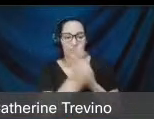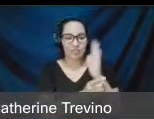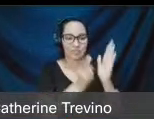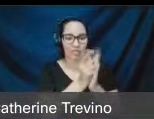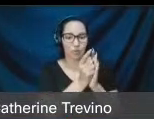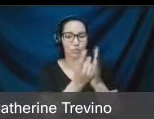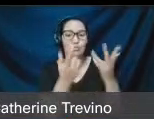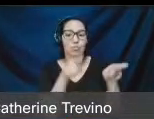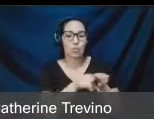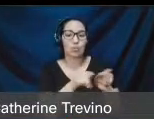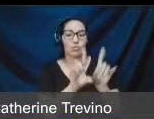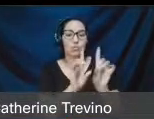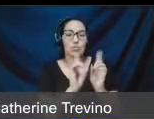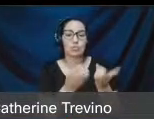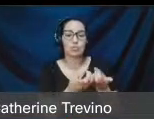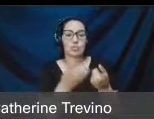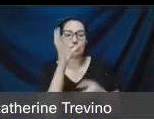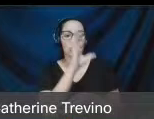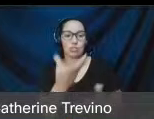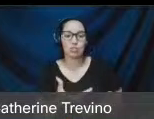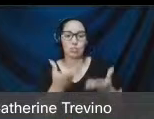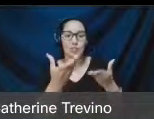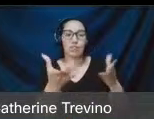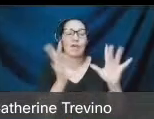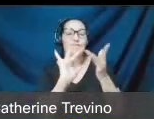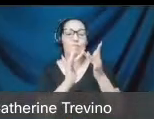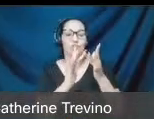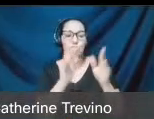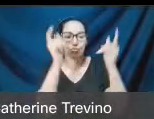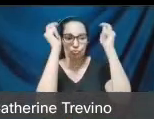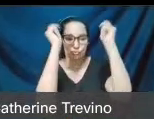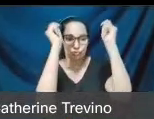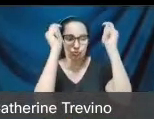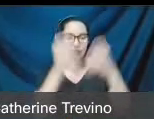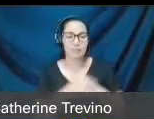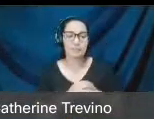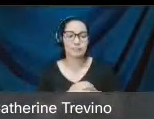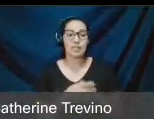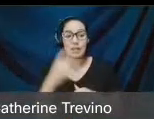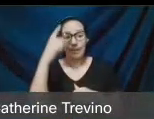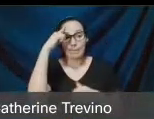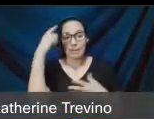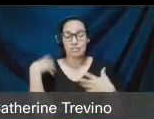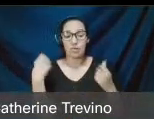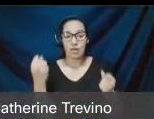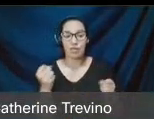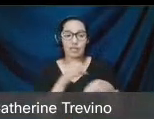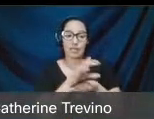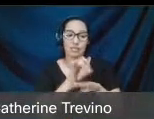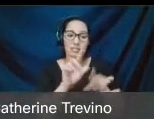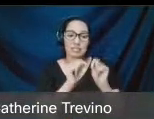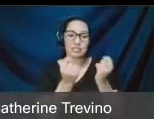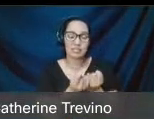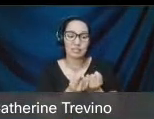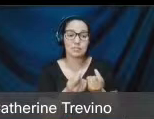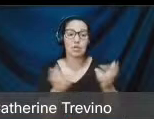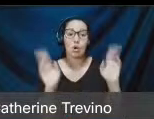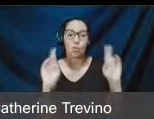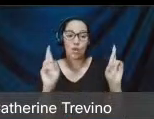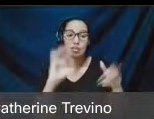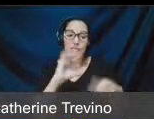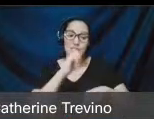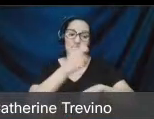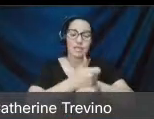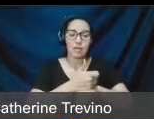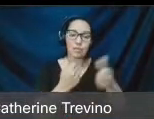the district is looking to provide virtual tutoring as well. Our mental health and counseling teams are preparing to provide the social, emotional, and mental health supports